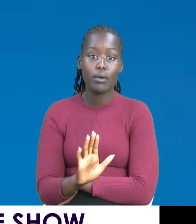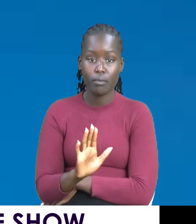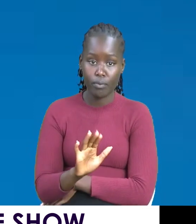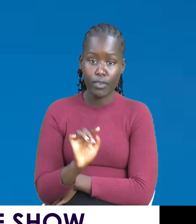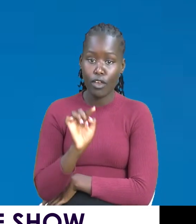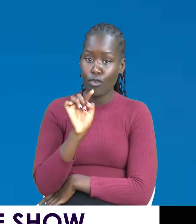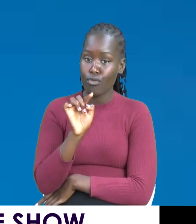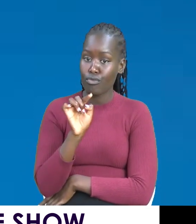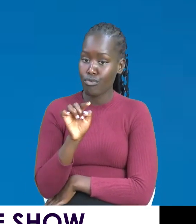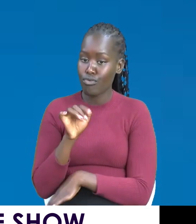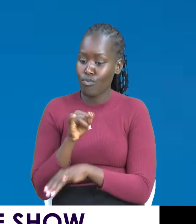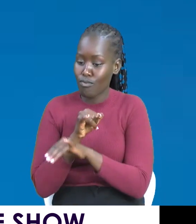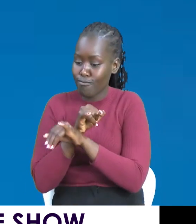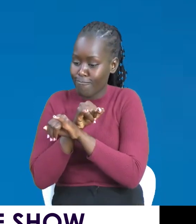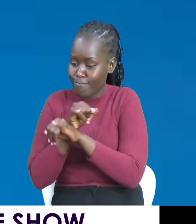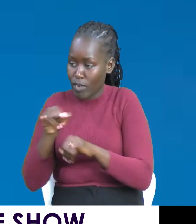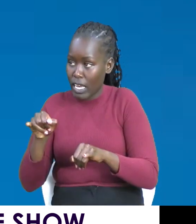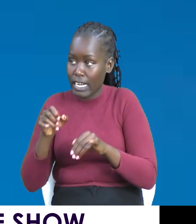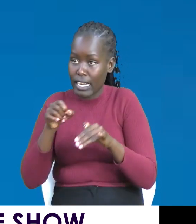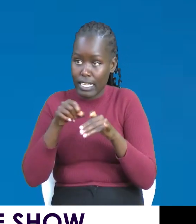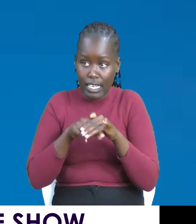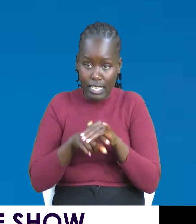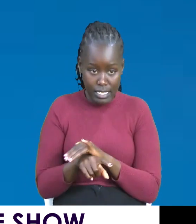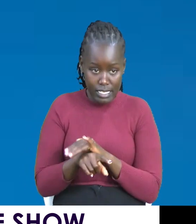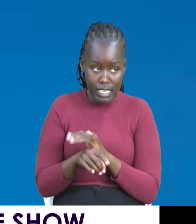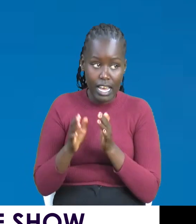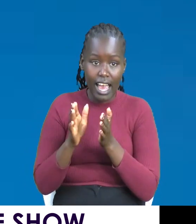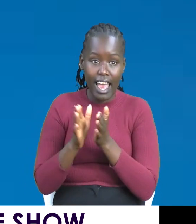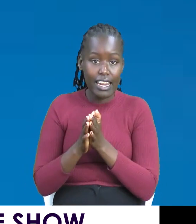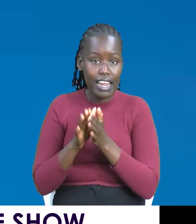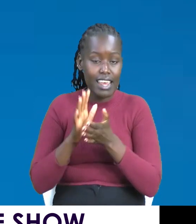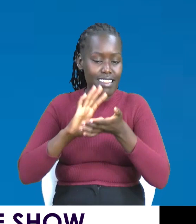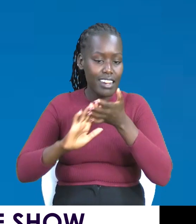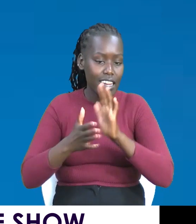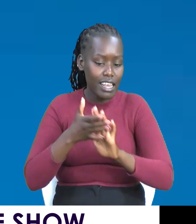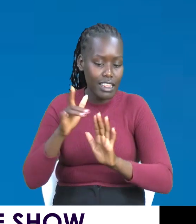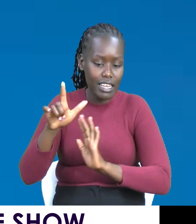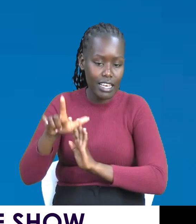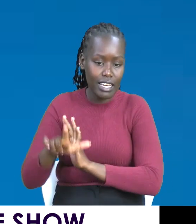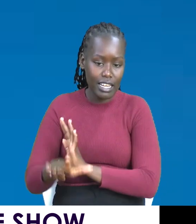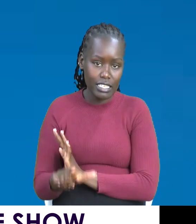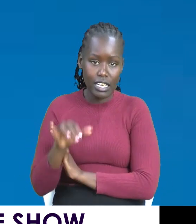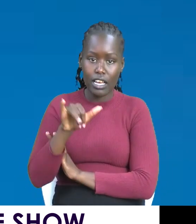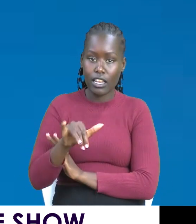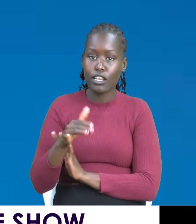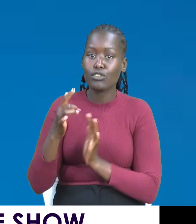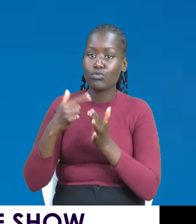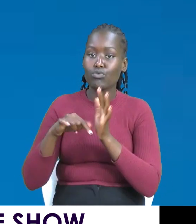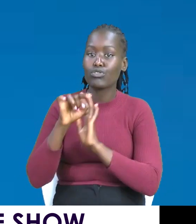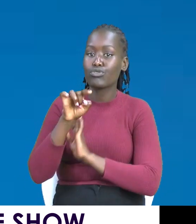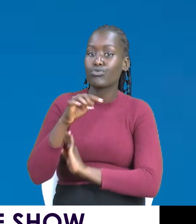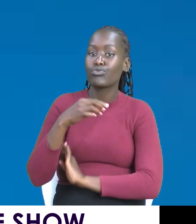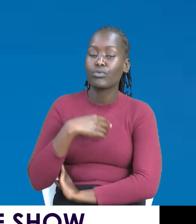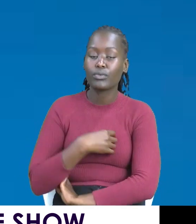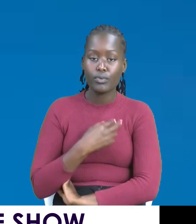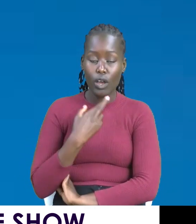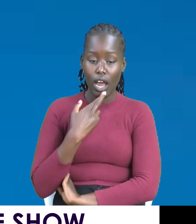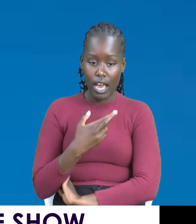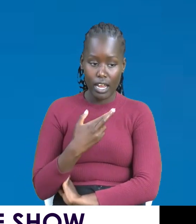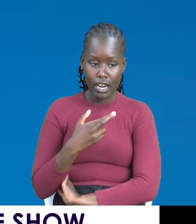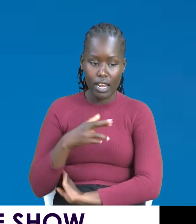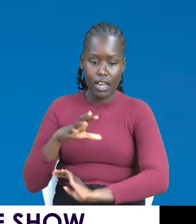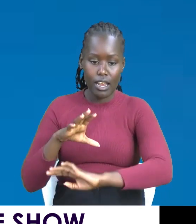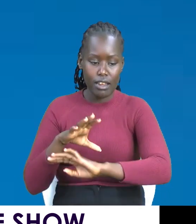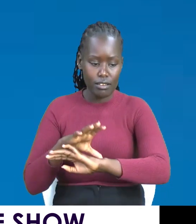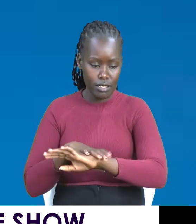a pure seed and nothing less. And that is what you are. Take it